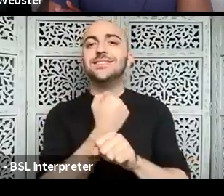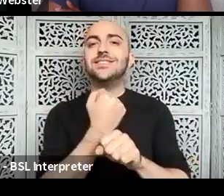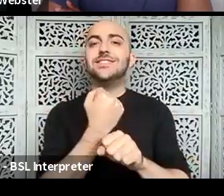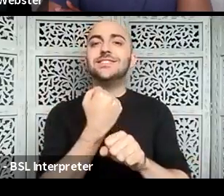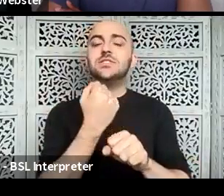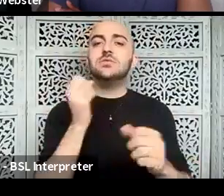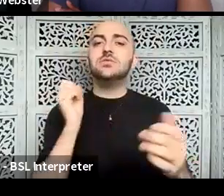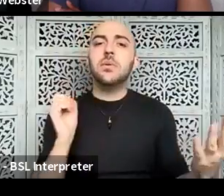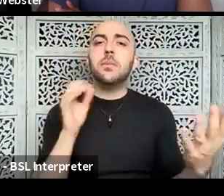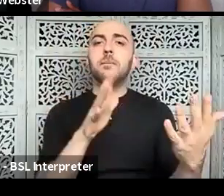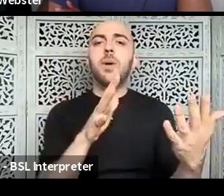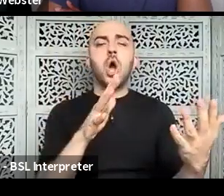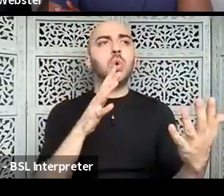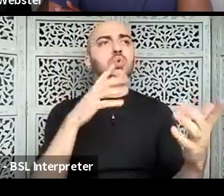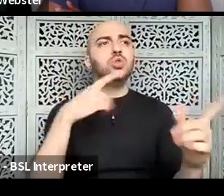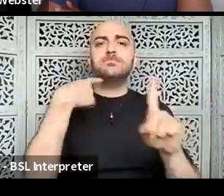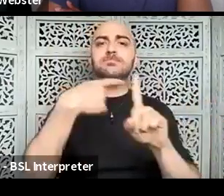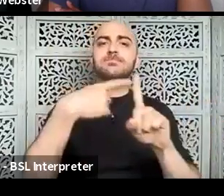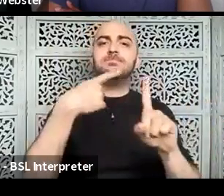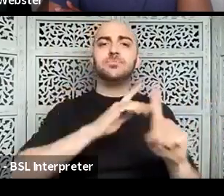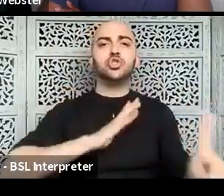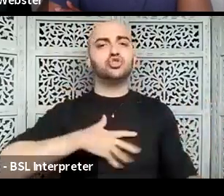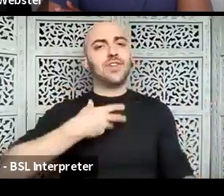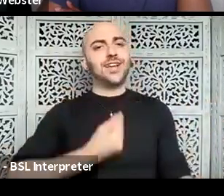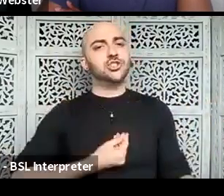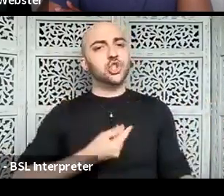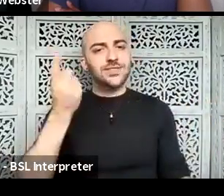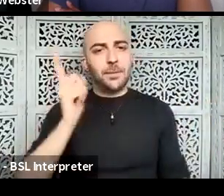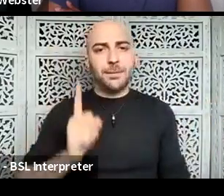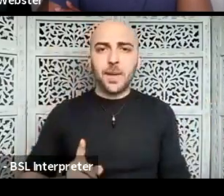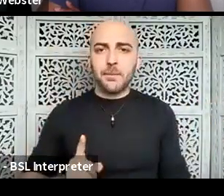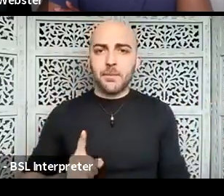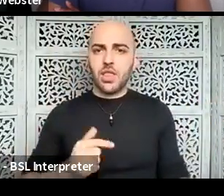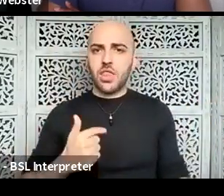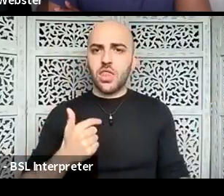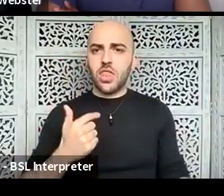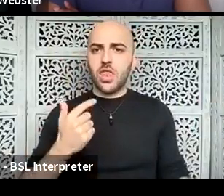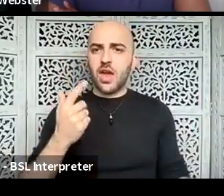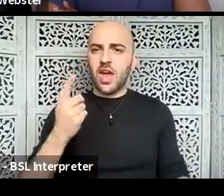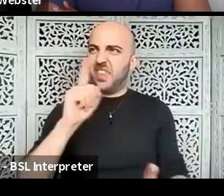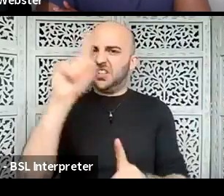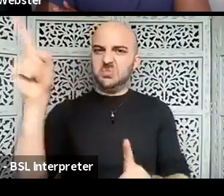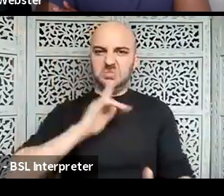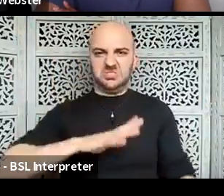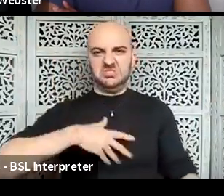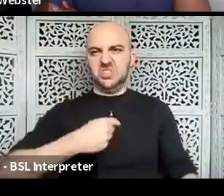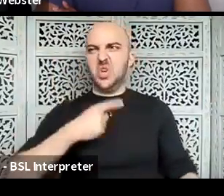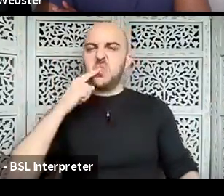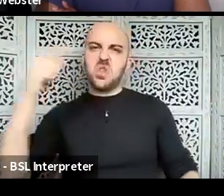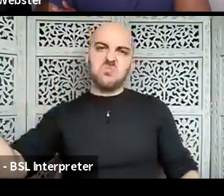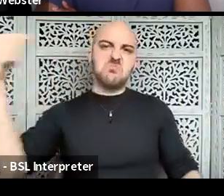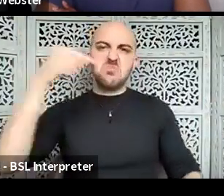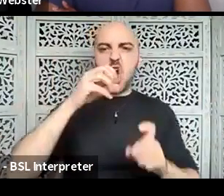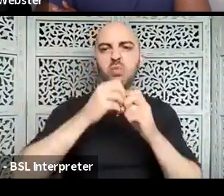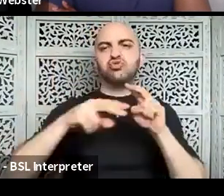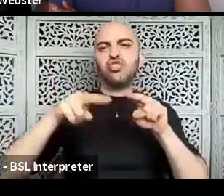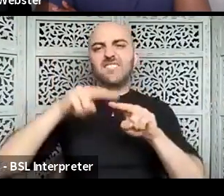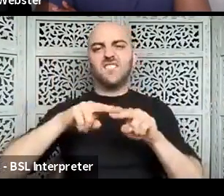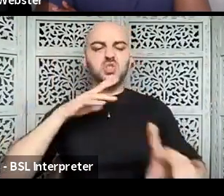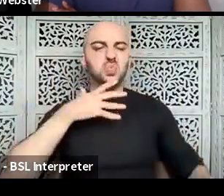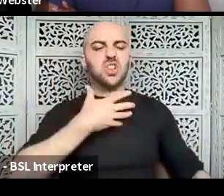post that was sort of pro transgender people, and I had very transphobic people saying they're going to come to Bradford and rip my head off.